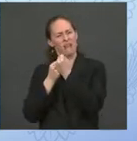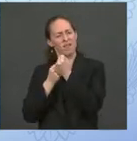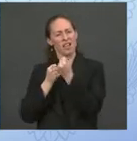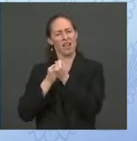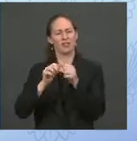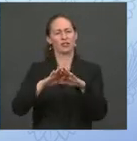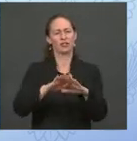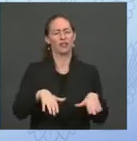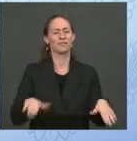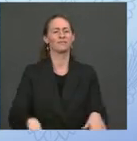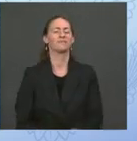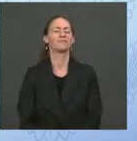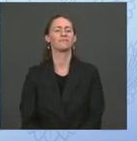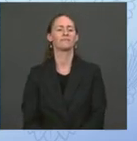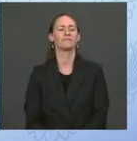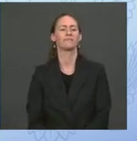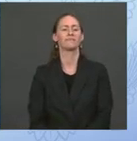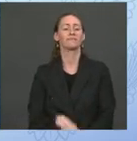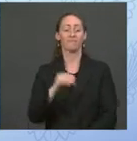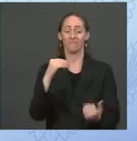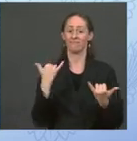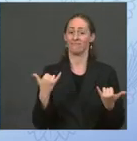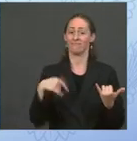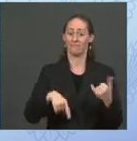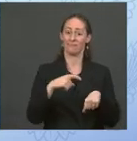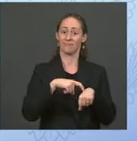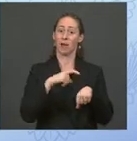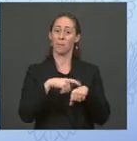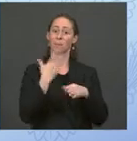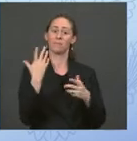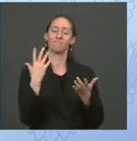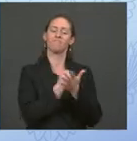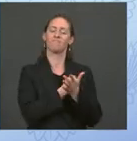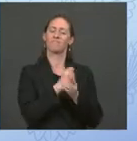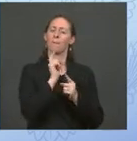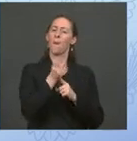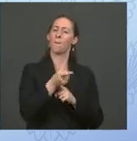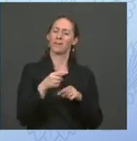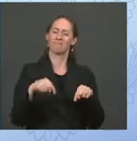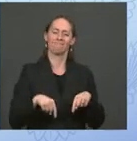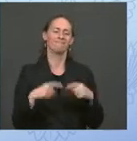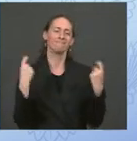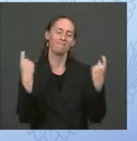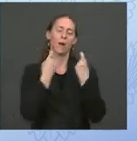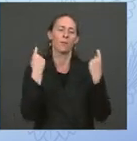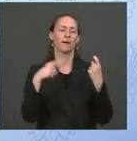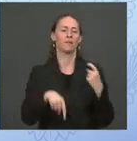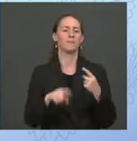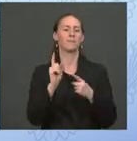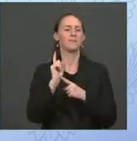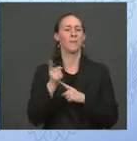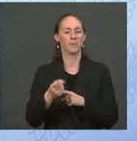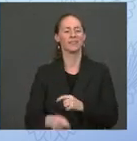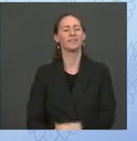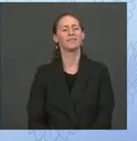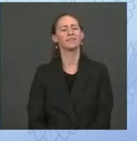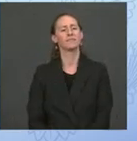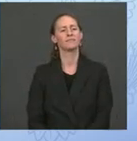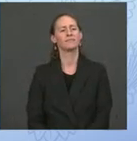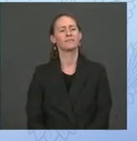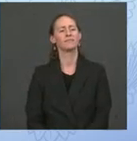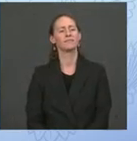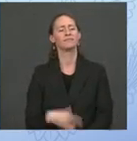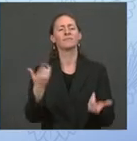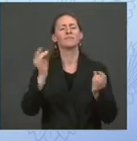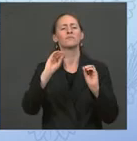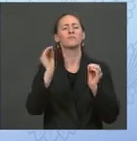this is our moment. This is our moment. There's no more important time to represent the